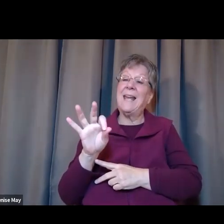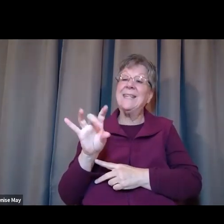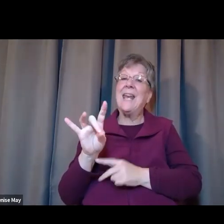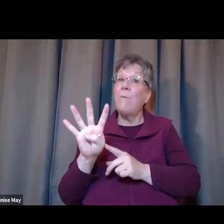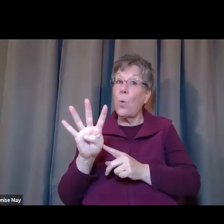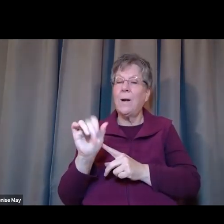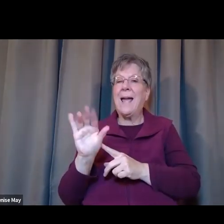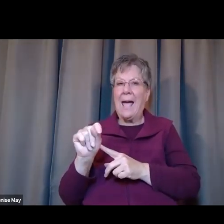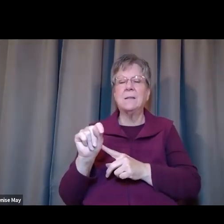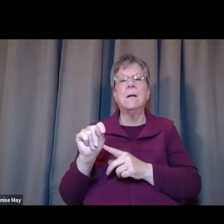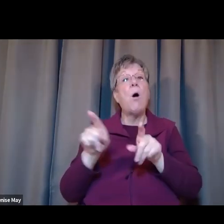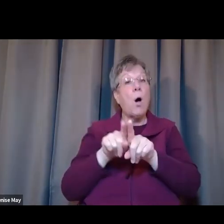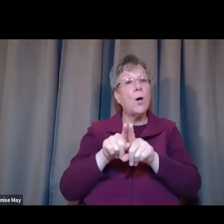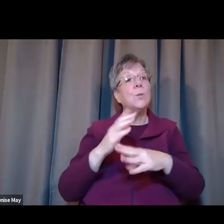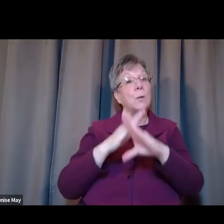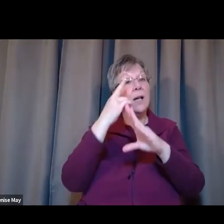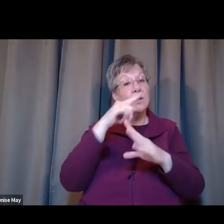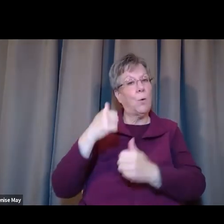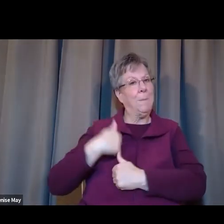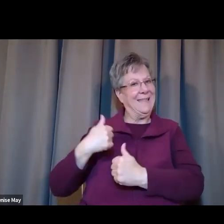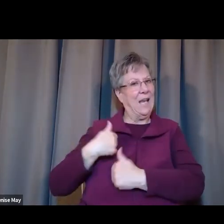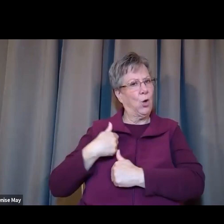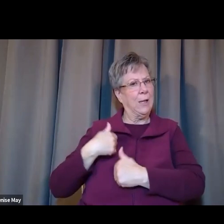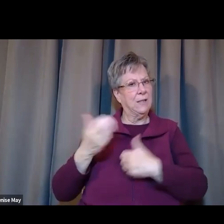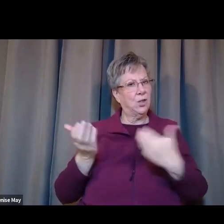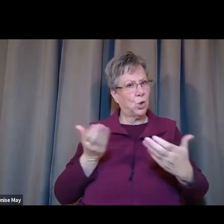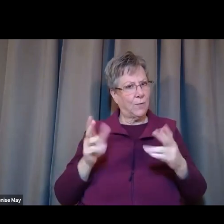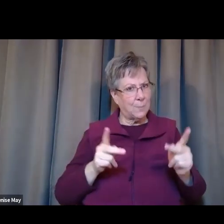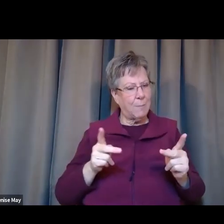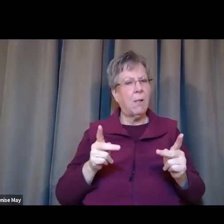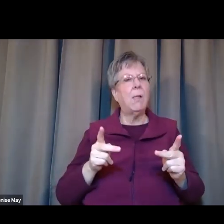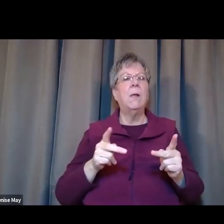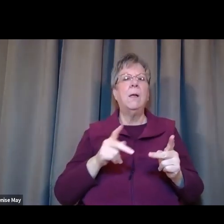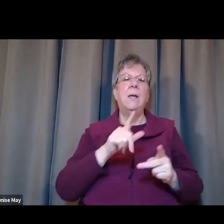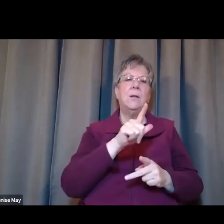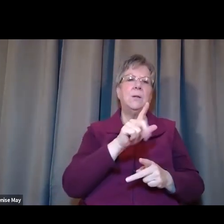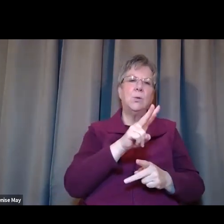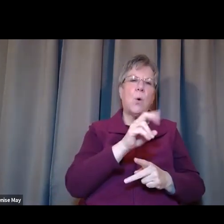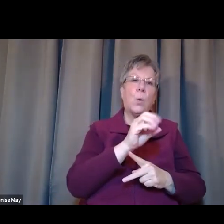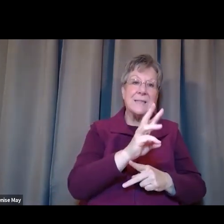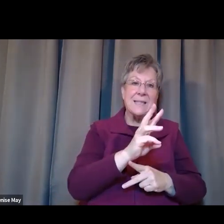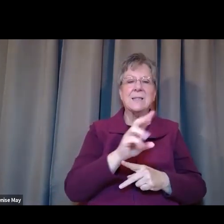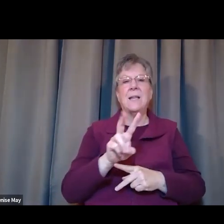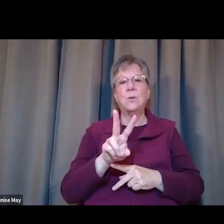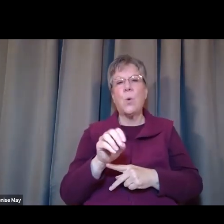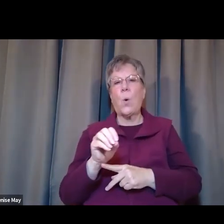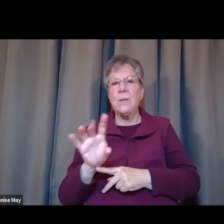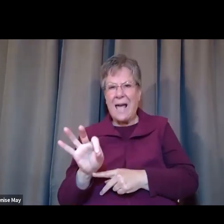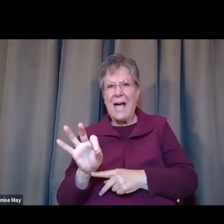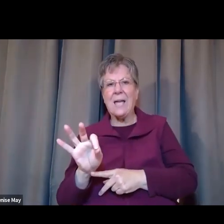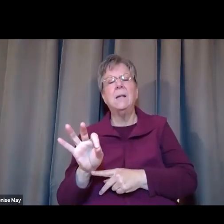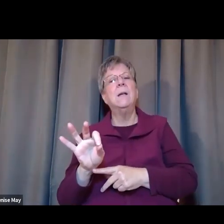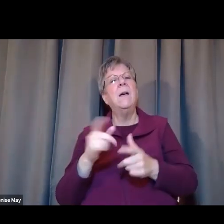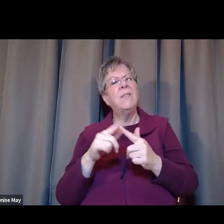military uniformed and overseas citizens in both 1986 and then again in 2009. And then we have some kind of